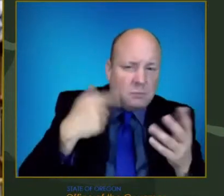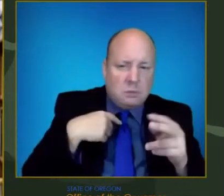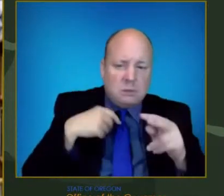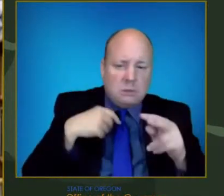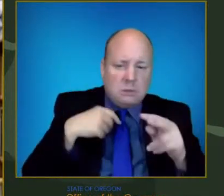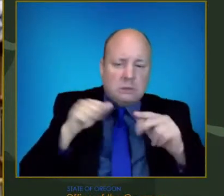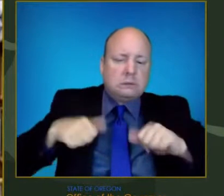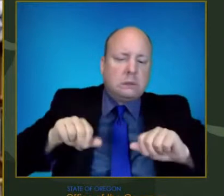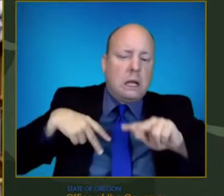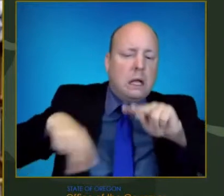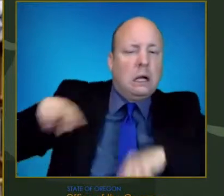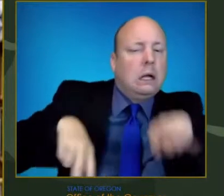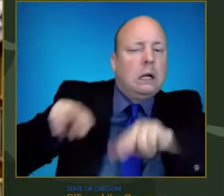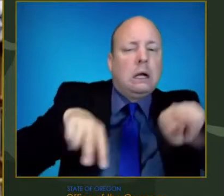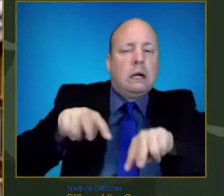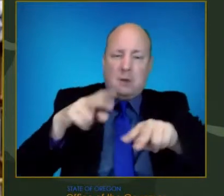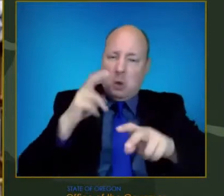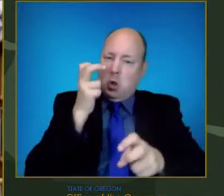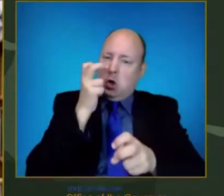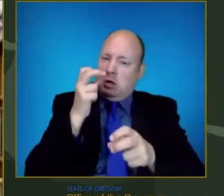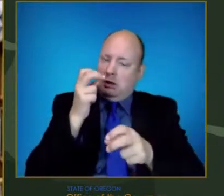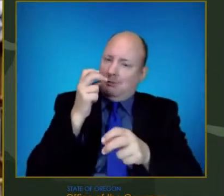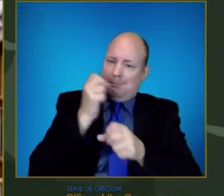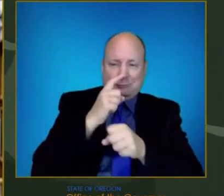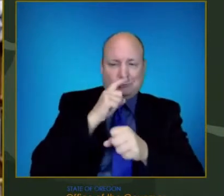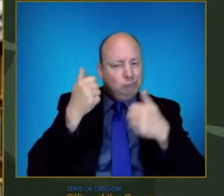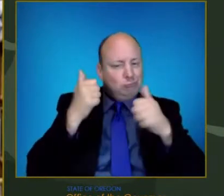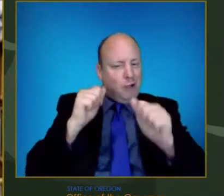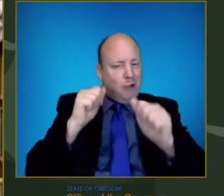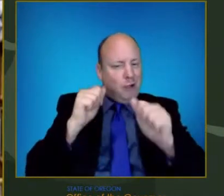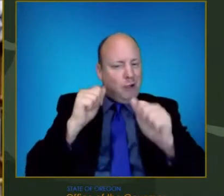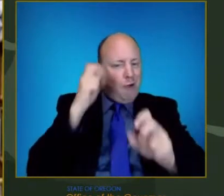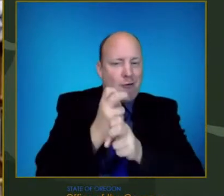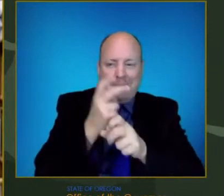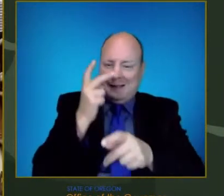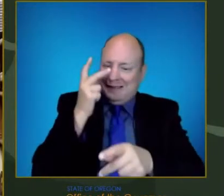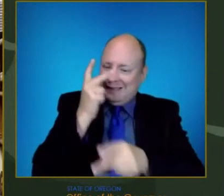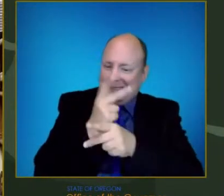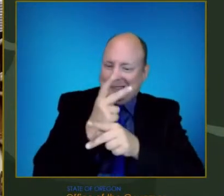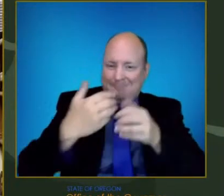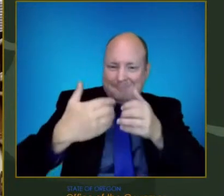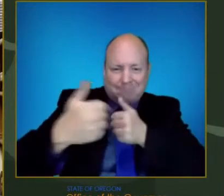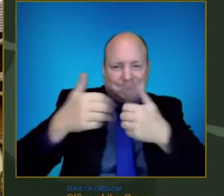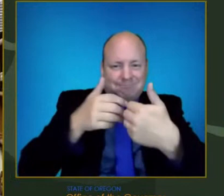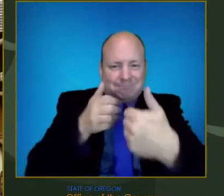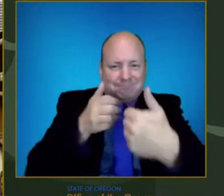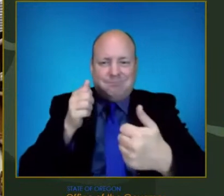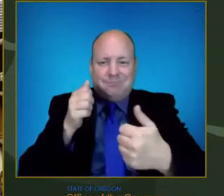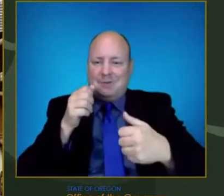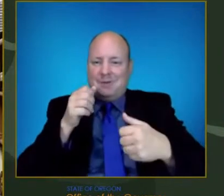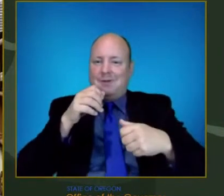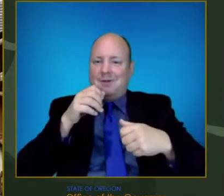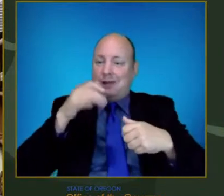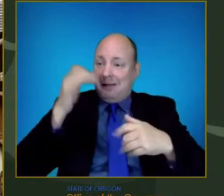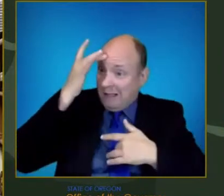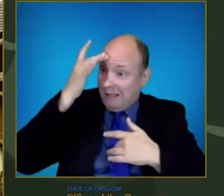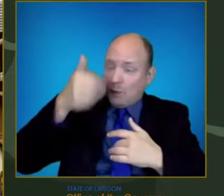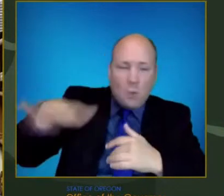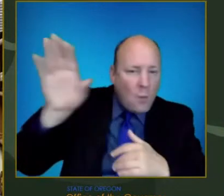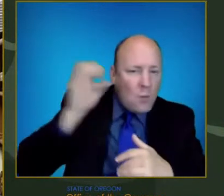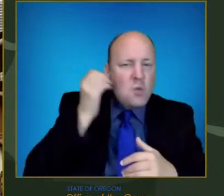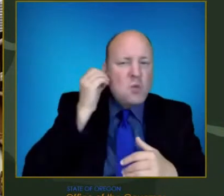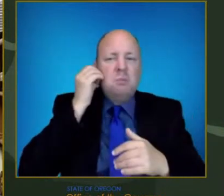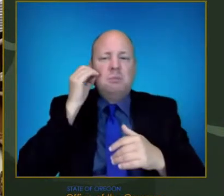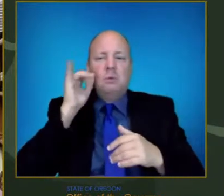are impacted by COVID-19 and possibly quarantined. But as we head into winter and everyone in Oregon is spending